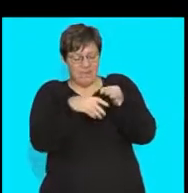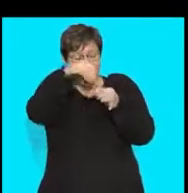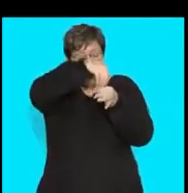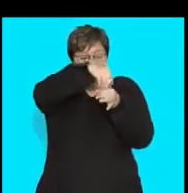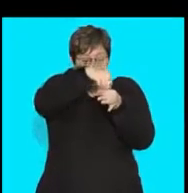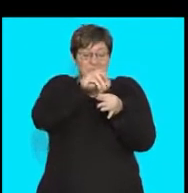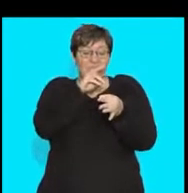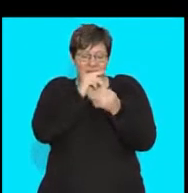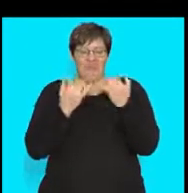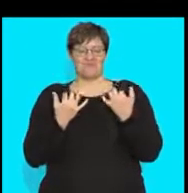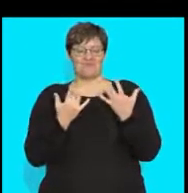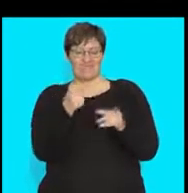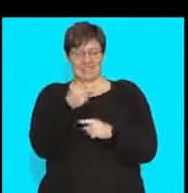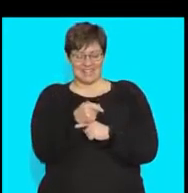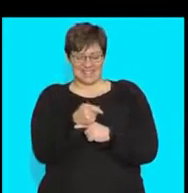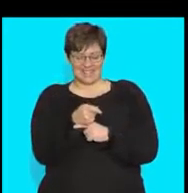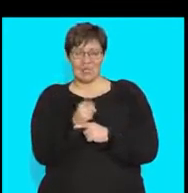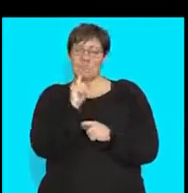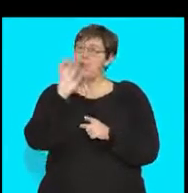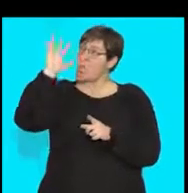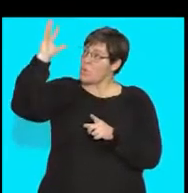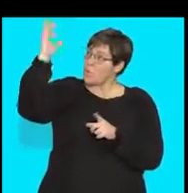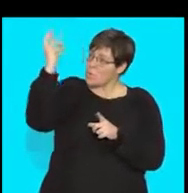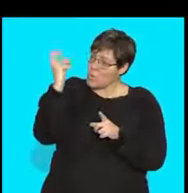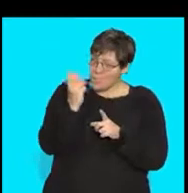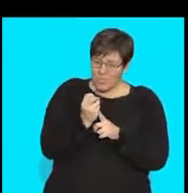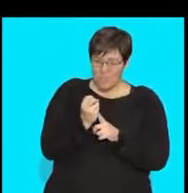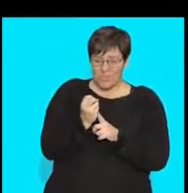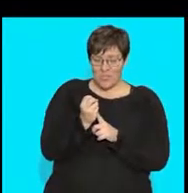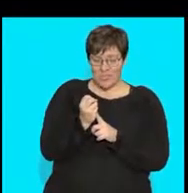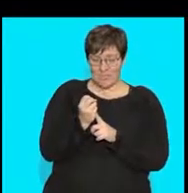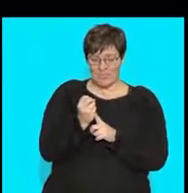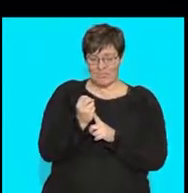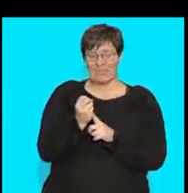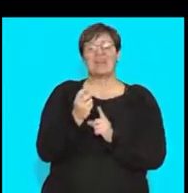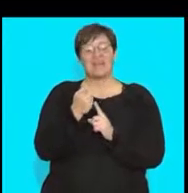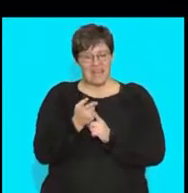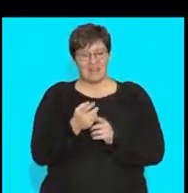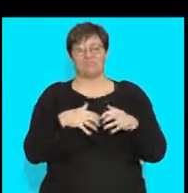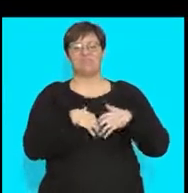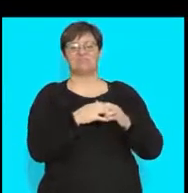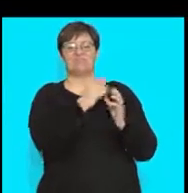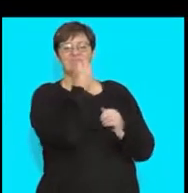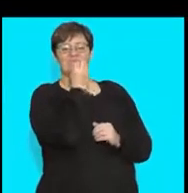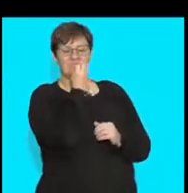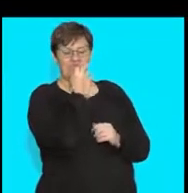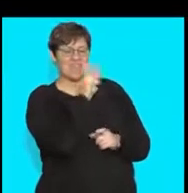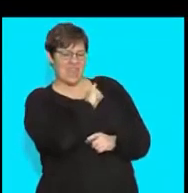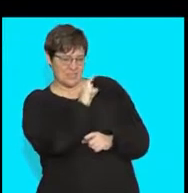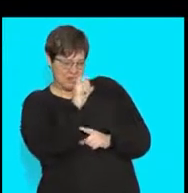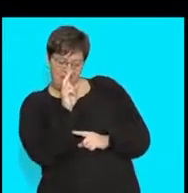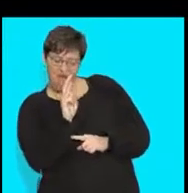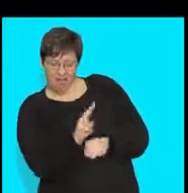the chlorophyll, and what happens is they absorb the green light, and that's why plants, all right,